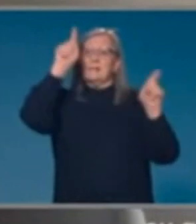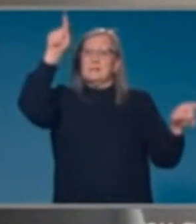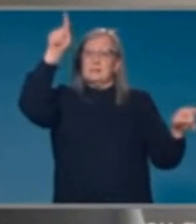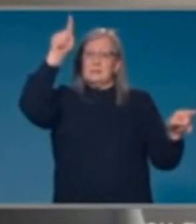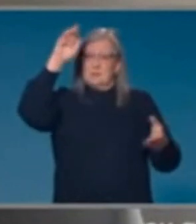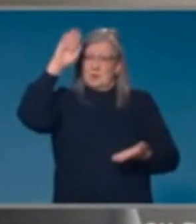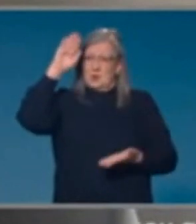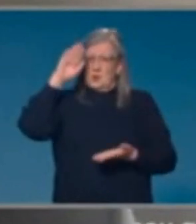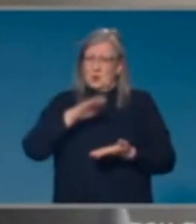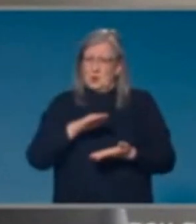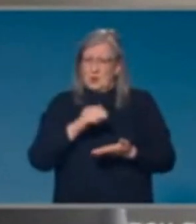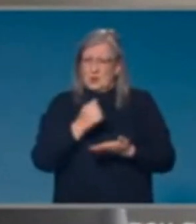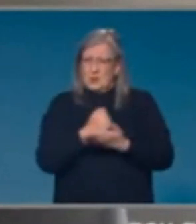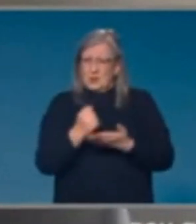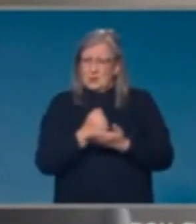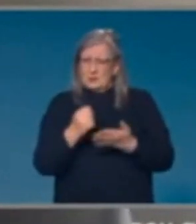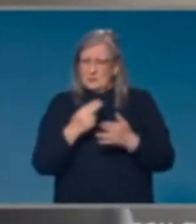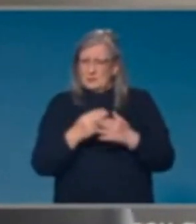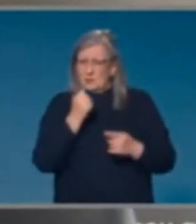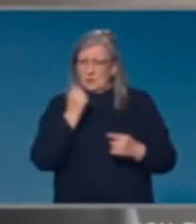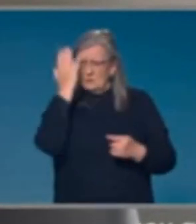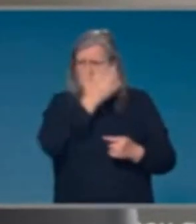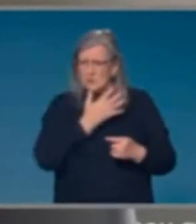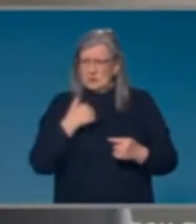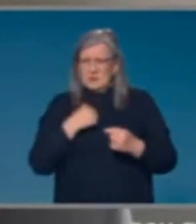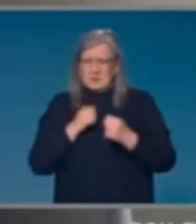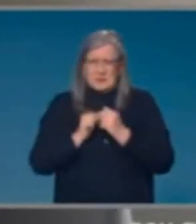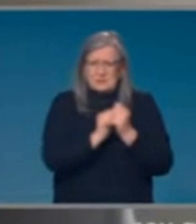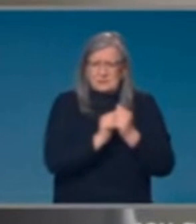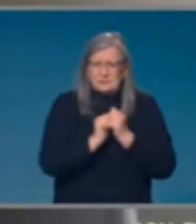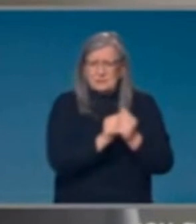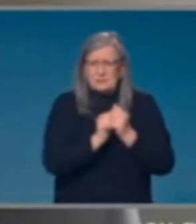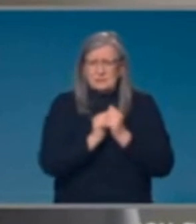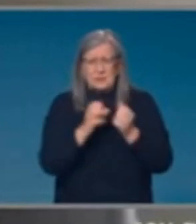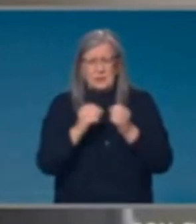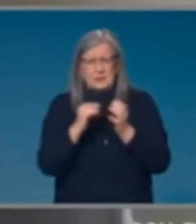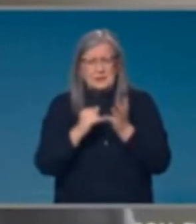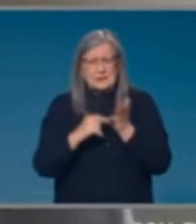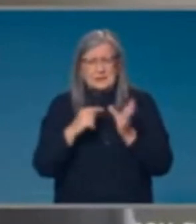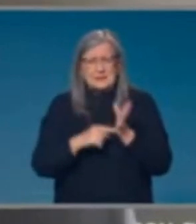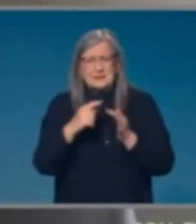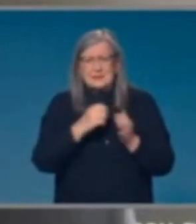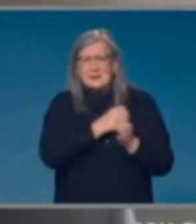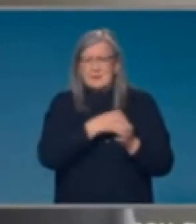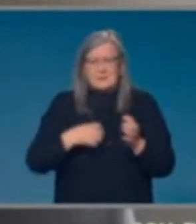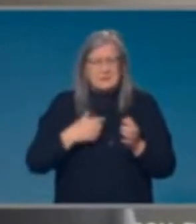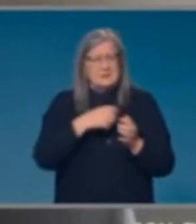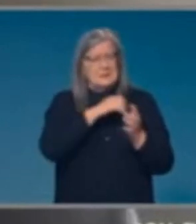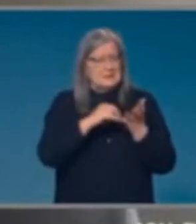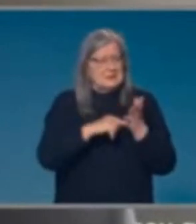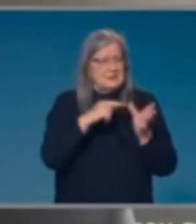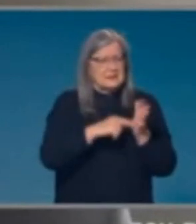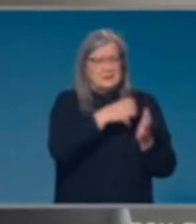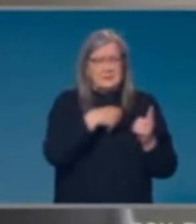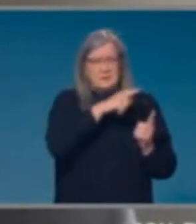the communities, with those state governments, with local governments, the RFDS, so the